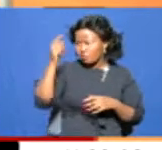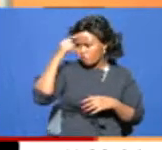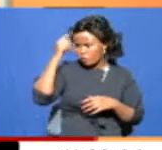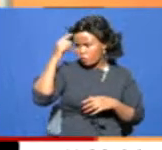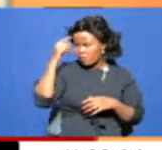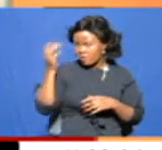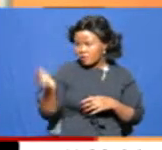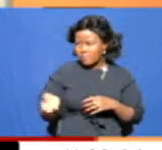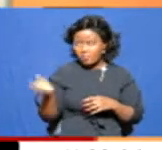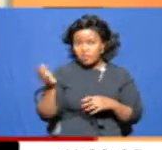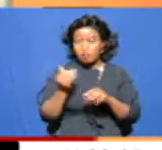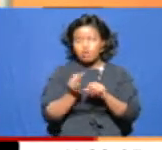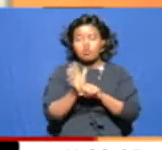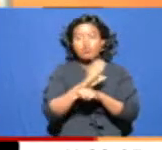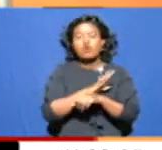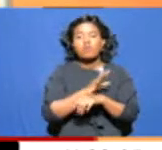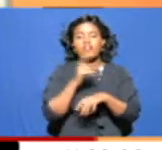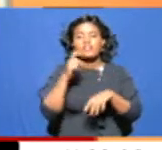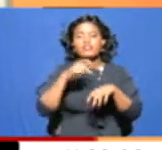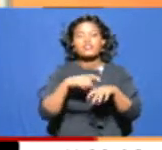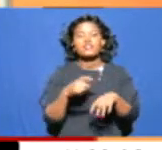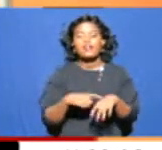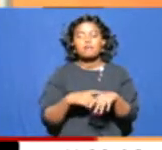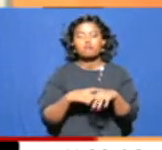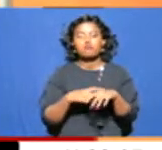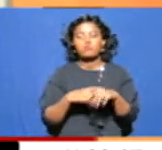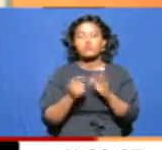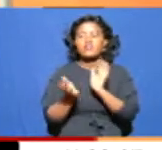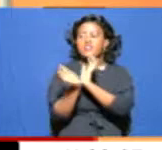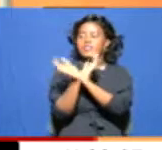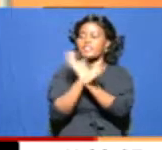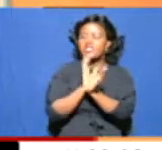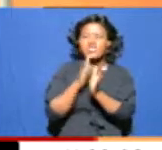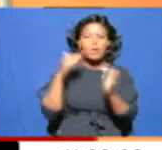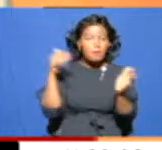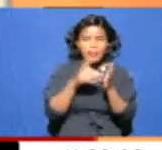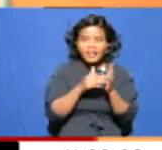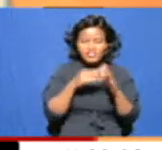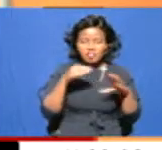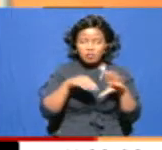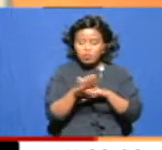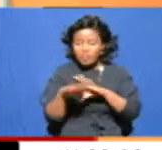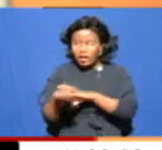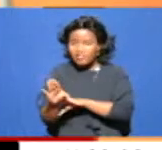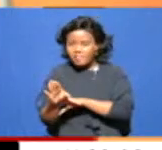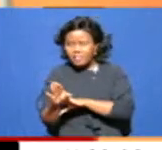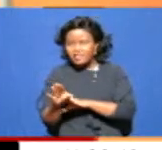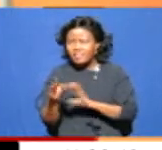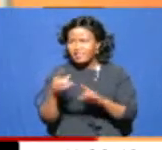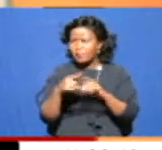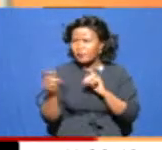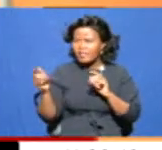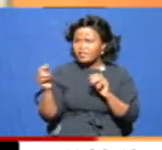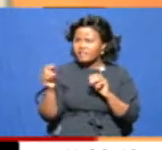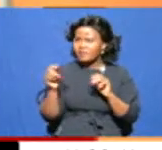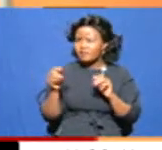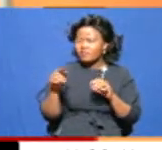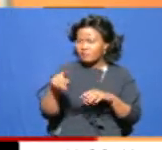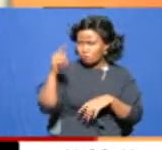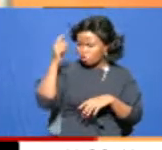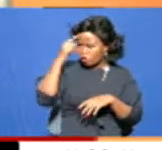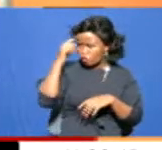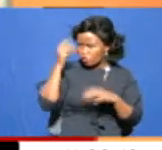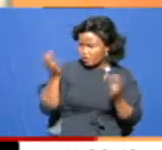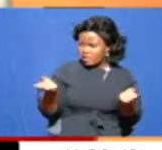COVID-19 period, whereby stadia were banned, you could not access stadia as spectators, but can you say that that culture